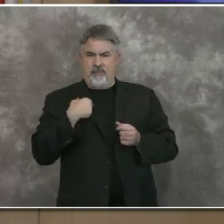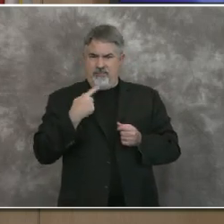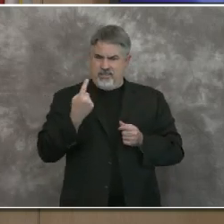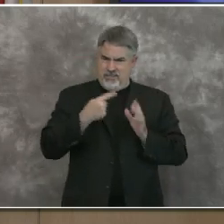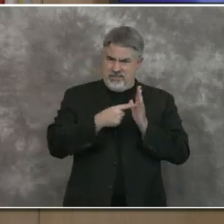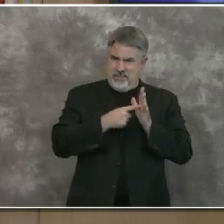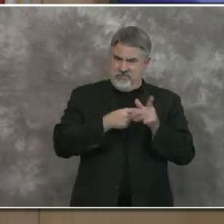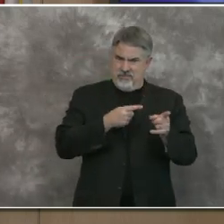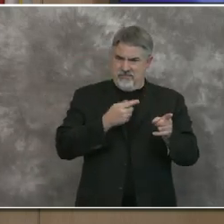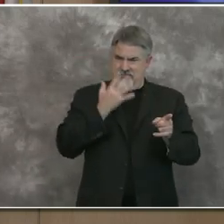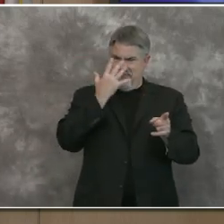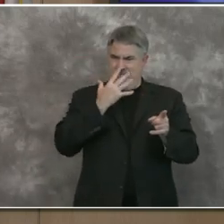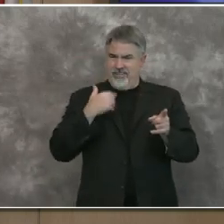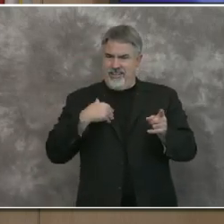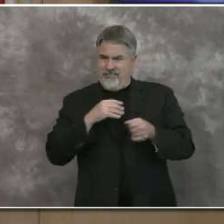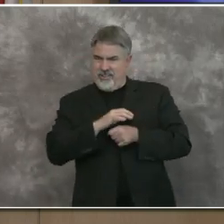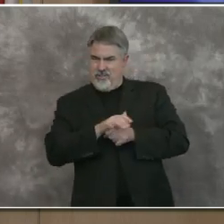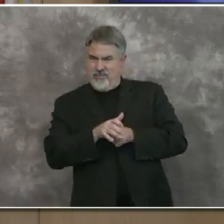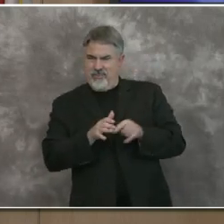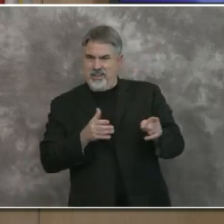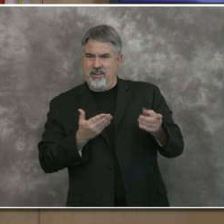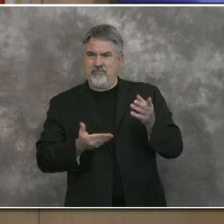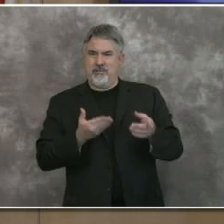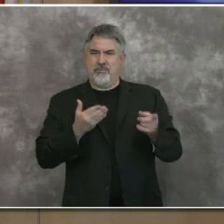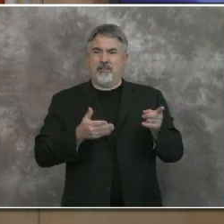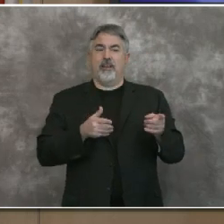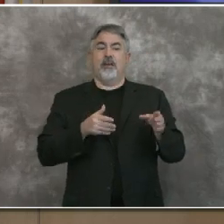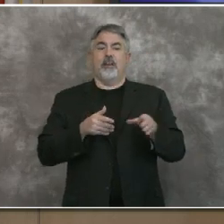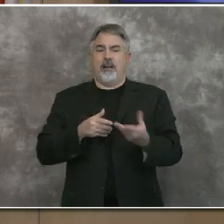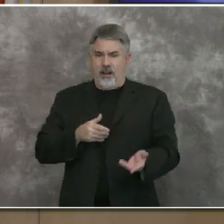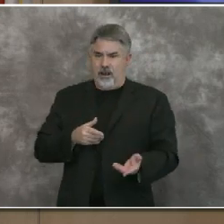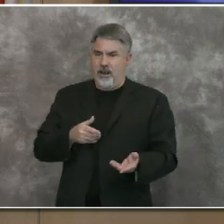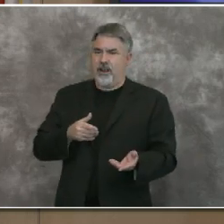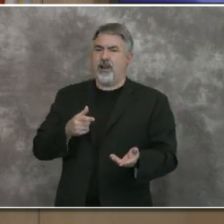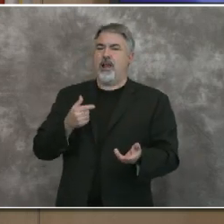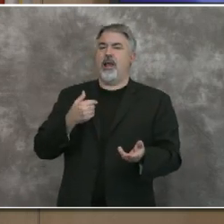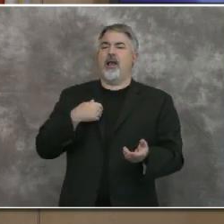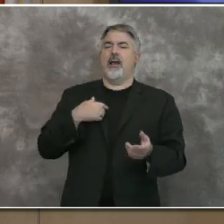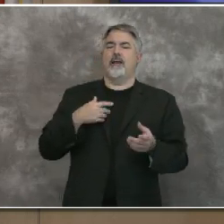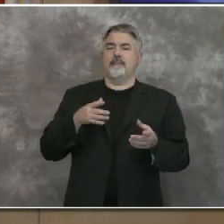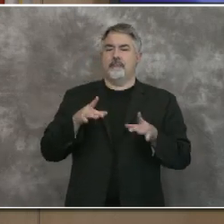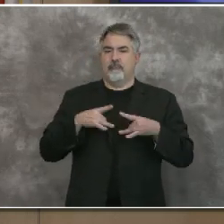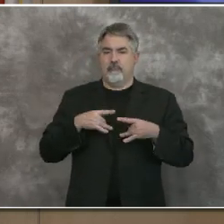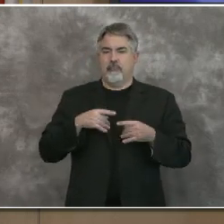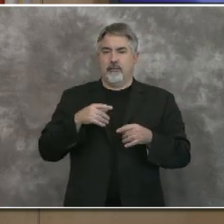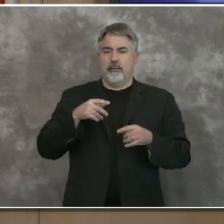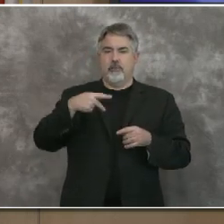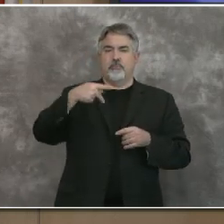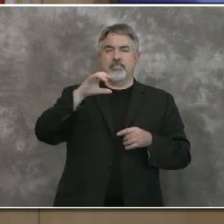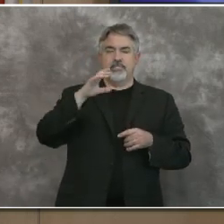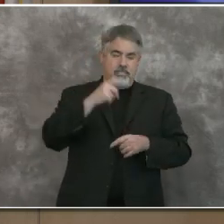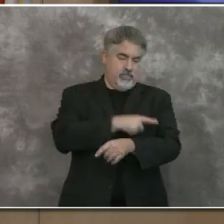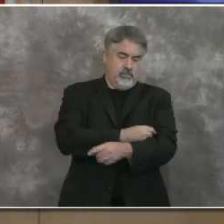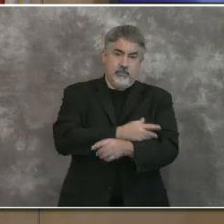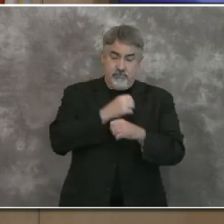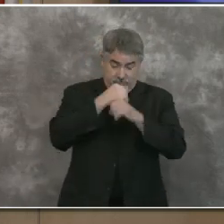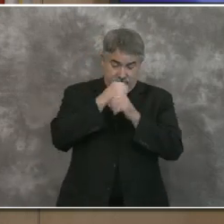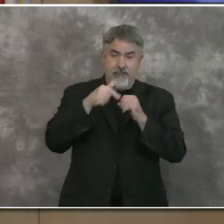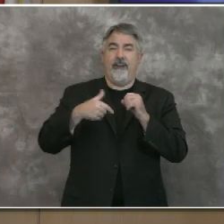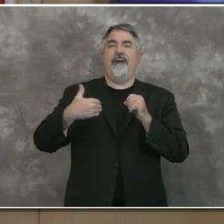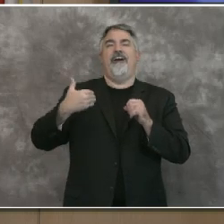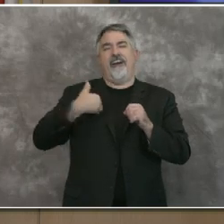that was related to their death, and that they have a positive PCR test for the